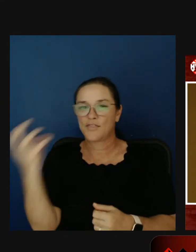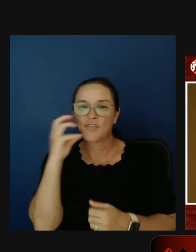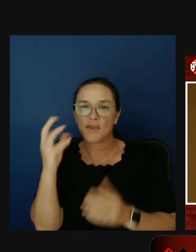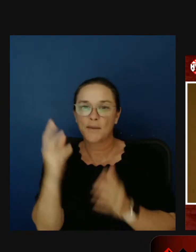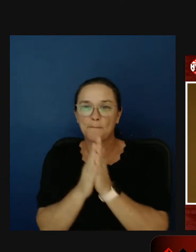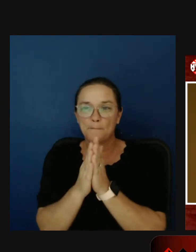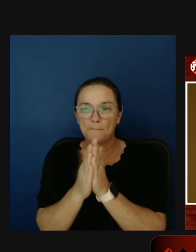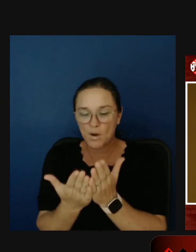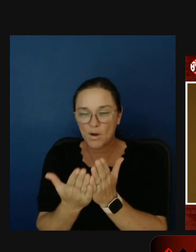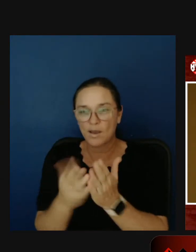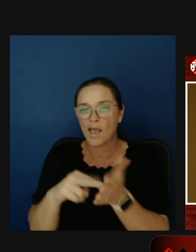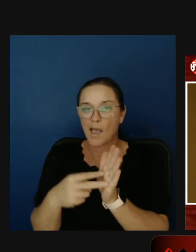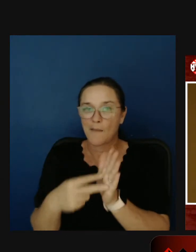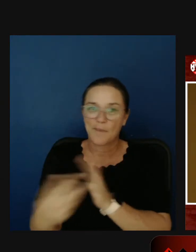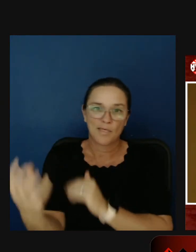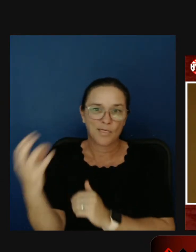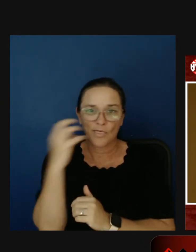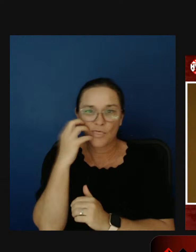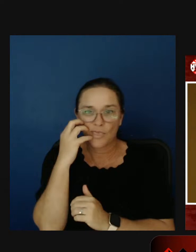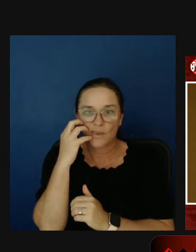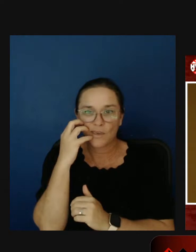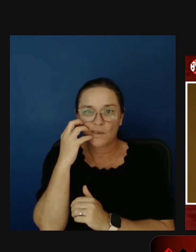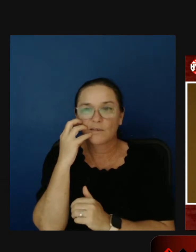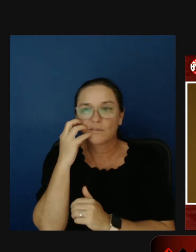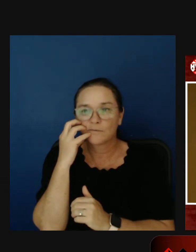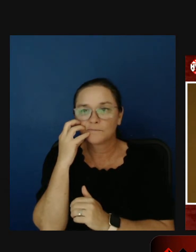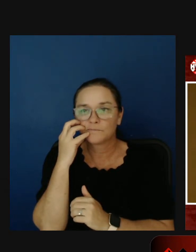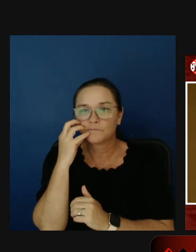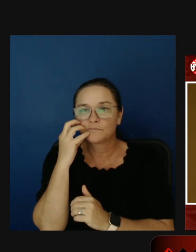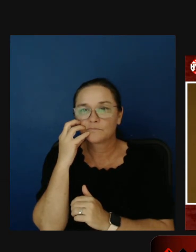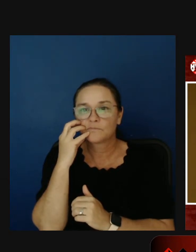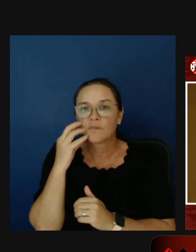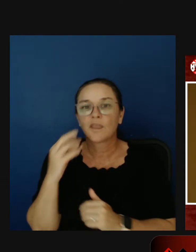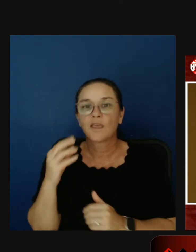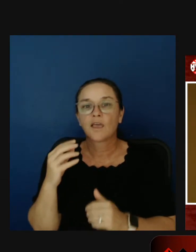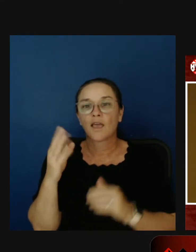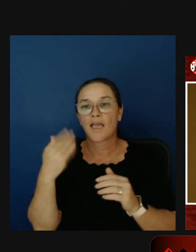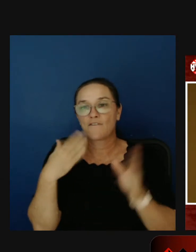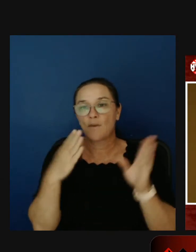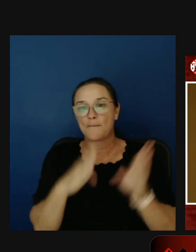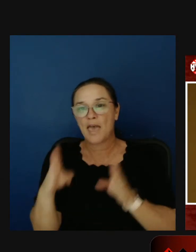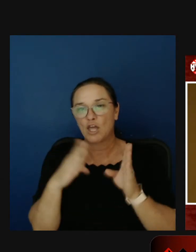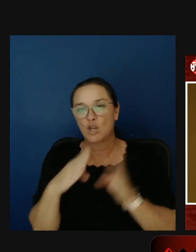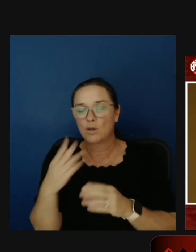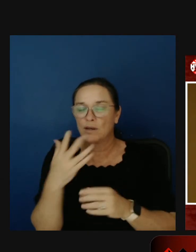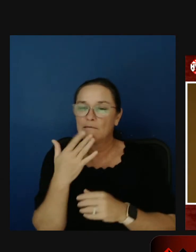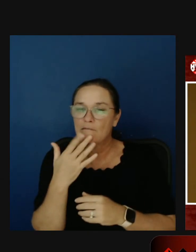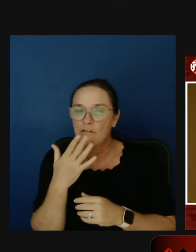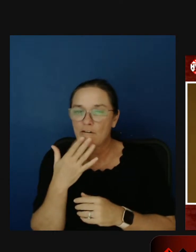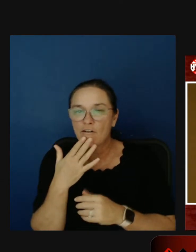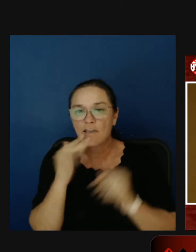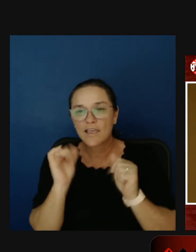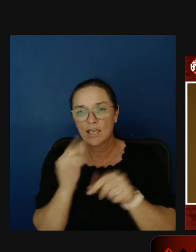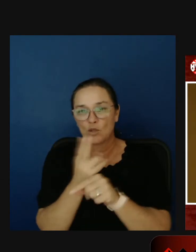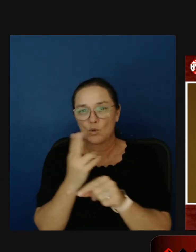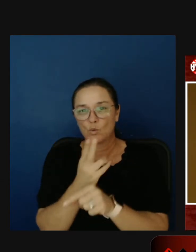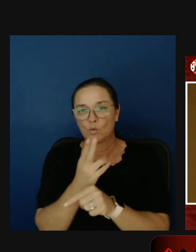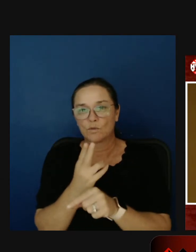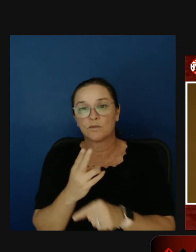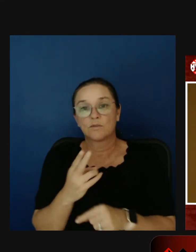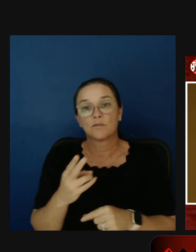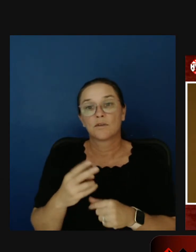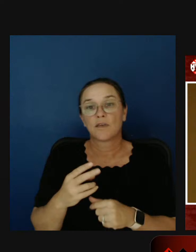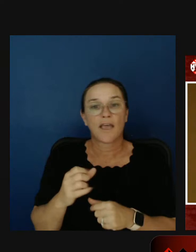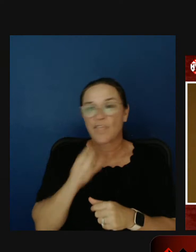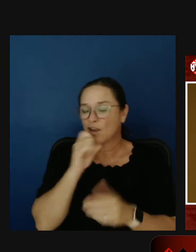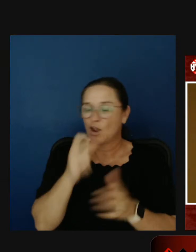And I mean thick. We're talking a couple hundred pages of patterns and colors that you can use. I will say they're not